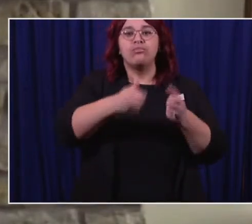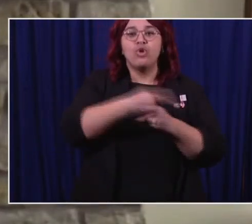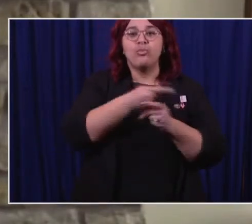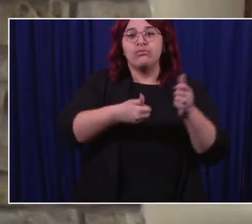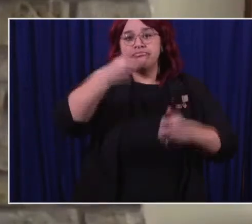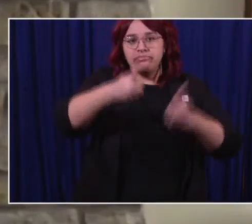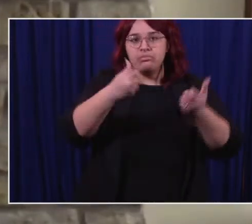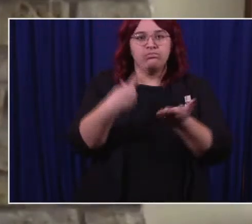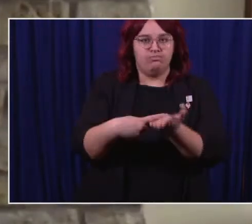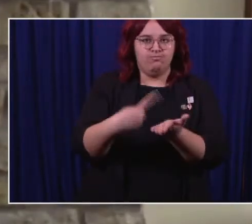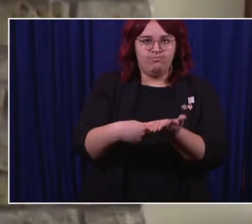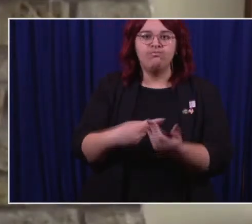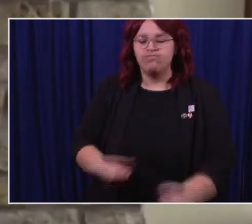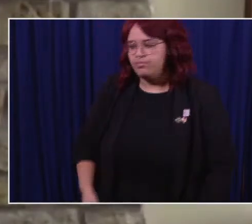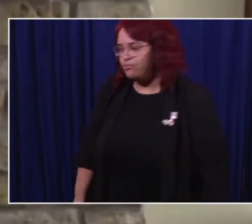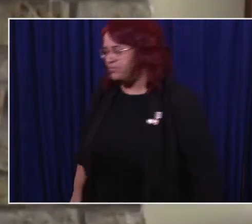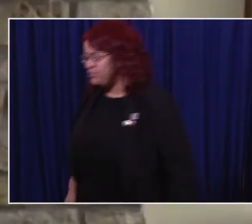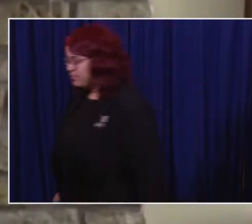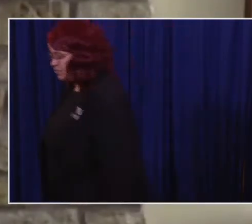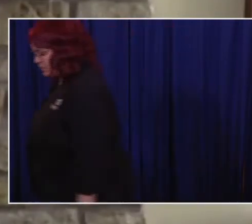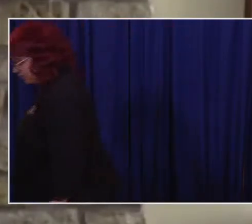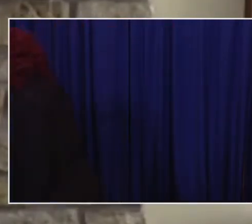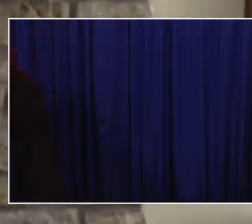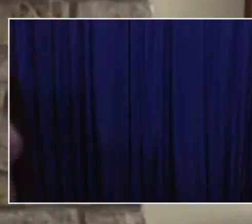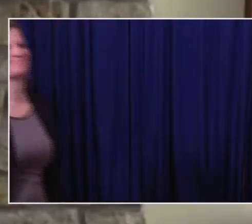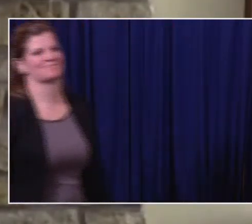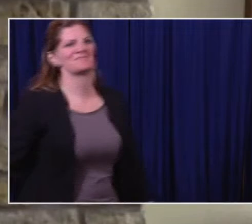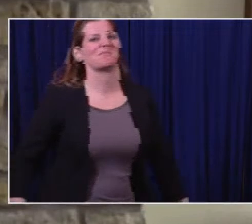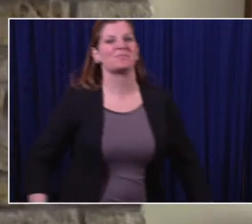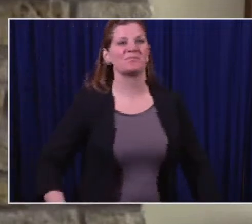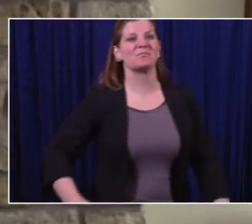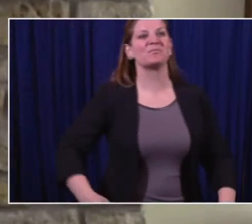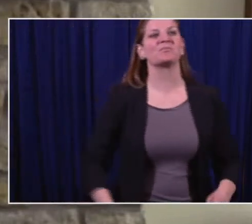Next question is from Patrick O'Donnell at the 74million.org.